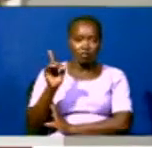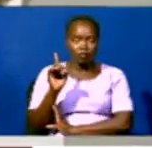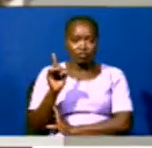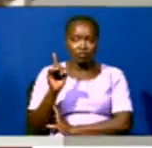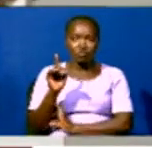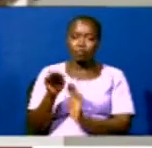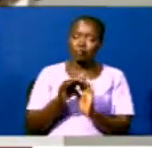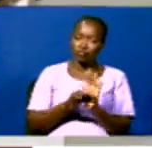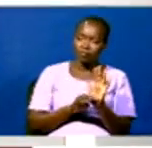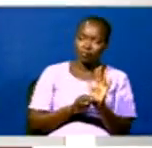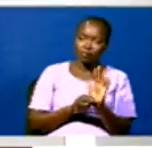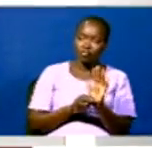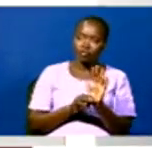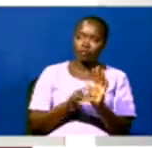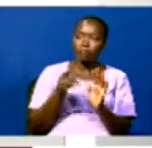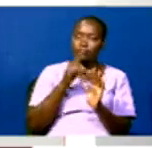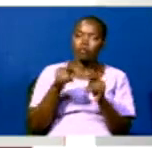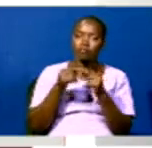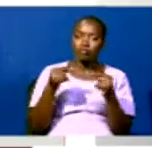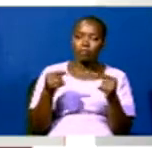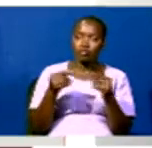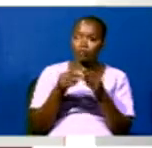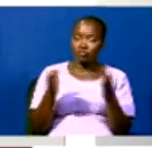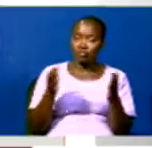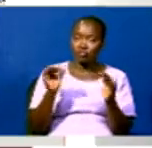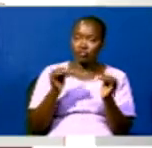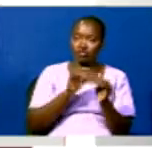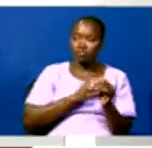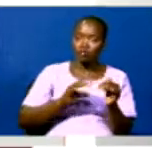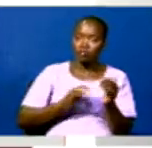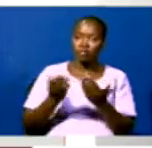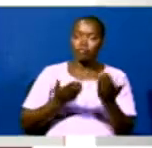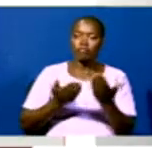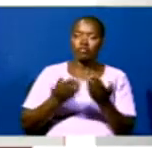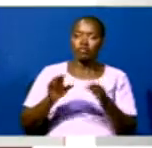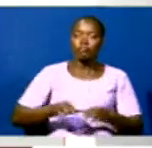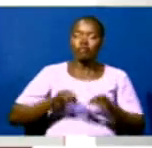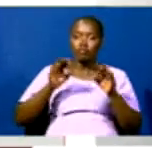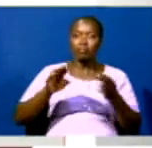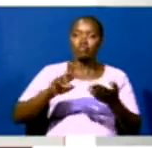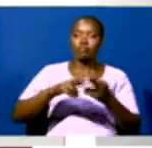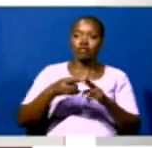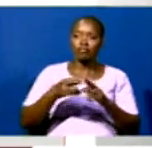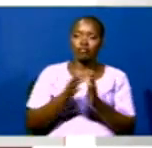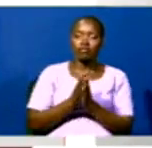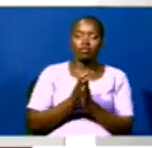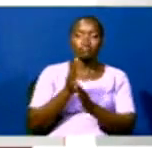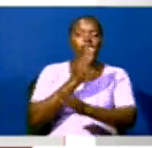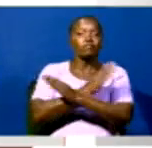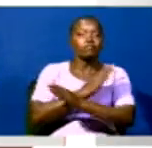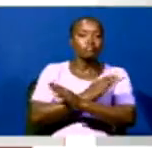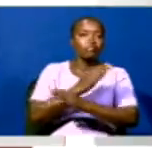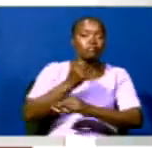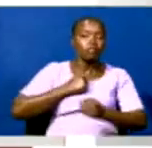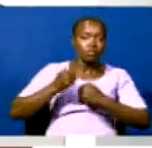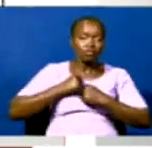statement, Tim Watts said the opening of the new commission serves as a base for Australia's relationships with Burundi, Rwanda, Somalia,